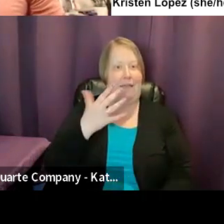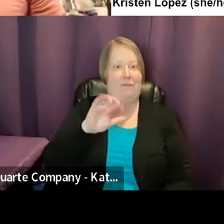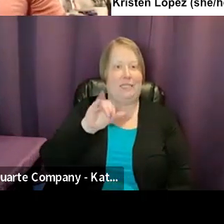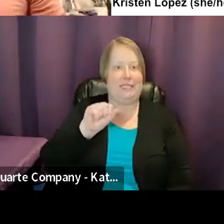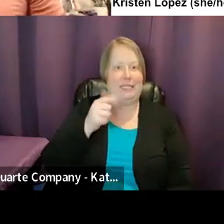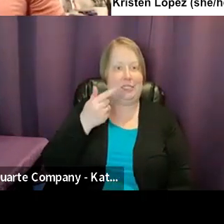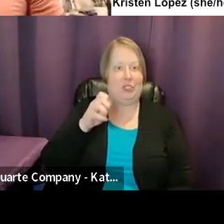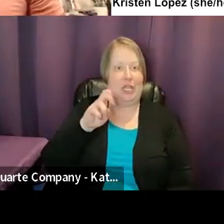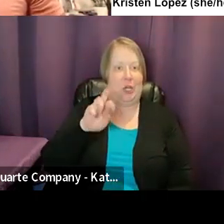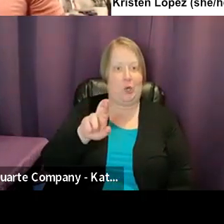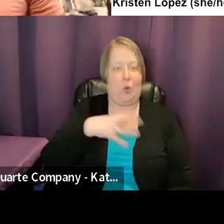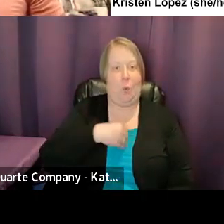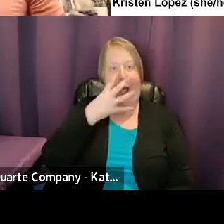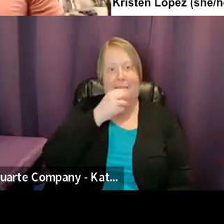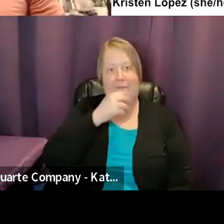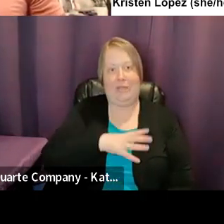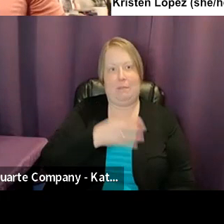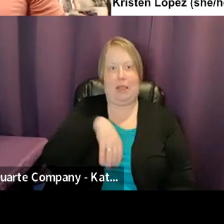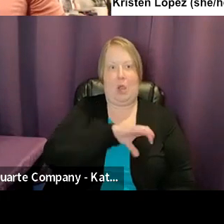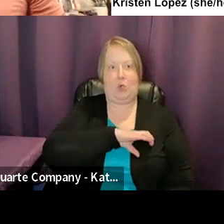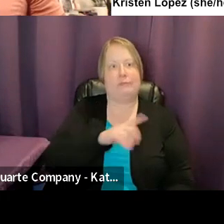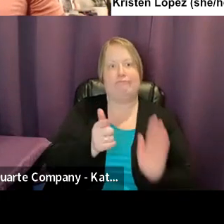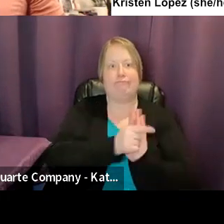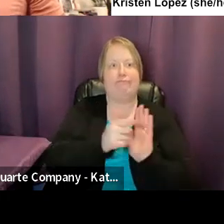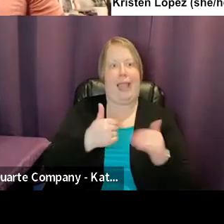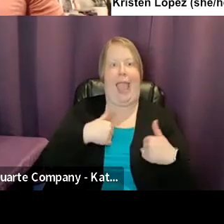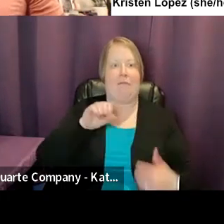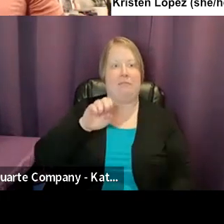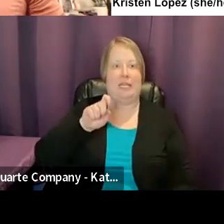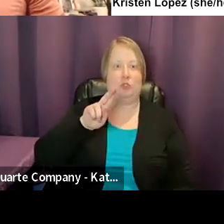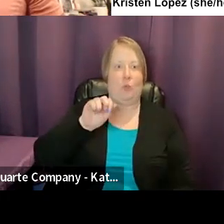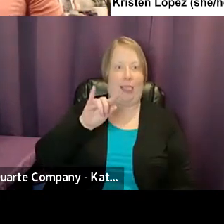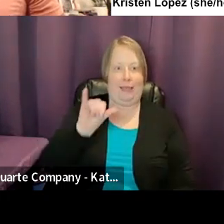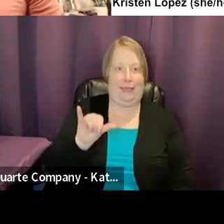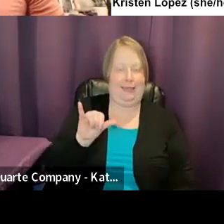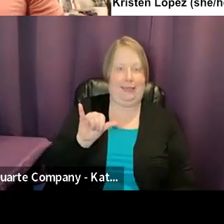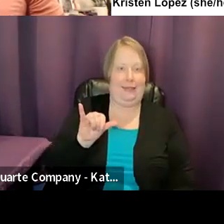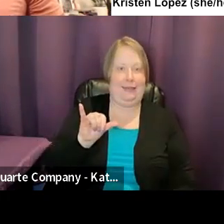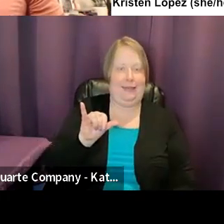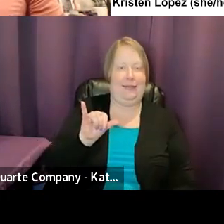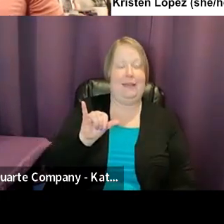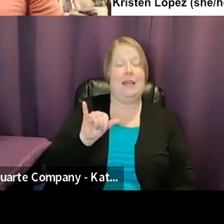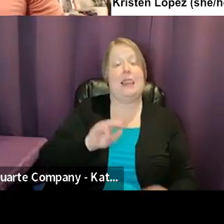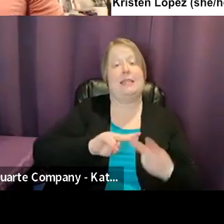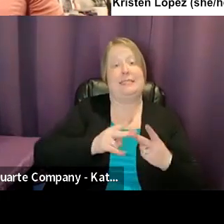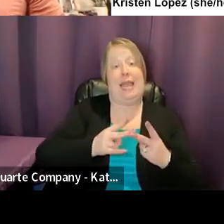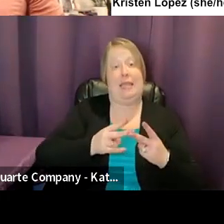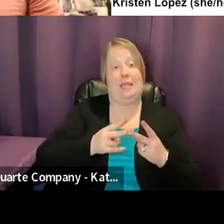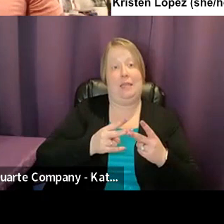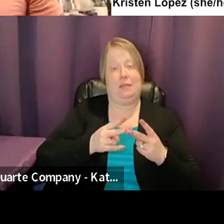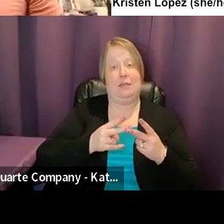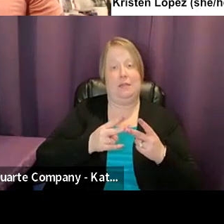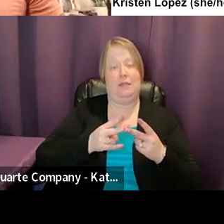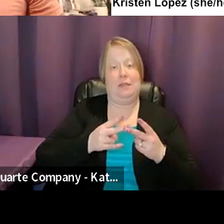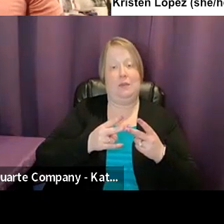white female characters that weren't allowed to have a sexuality at all, with the second most prosperous group of characters